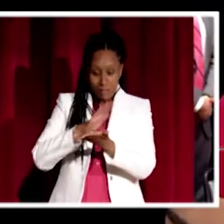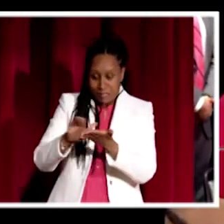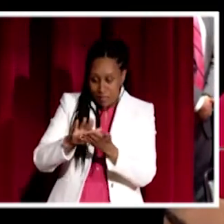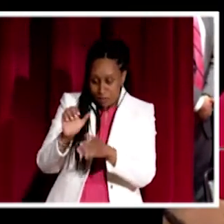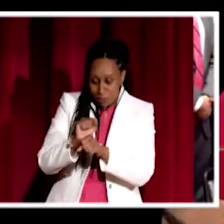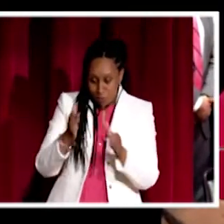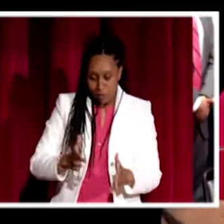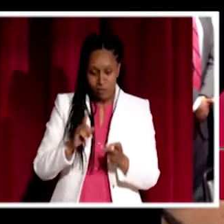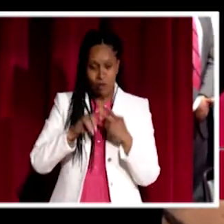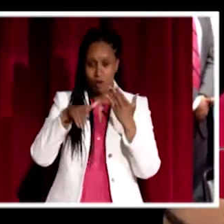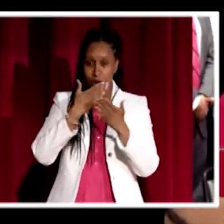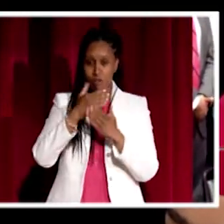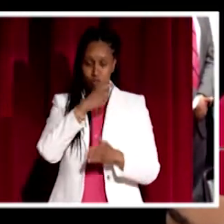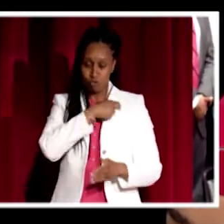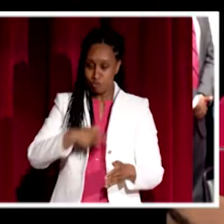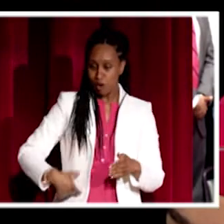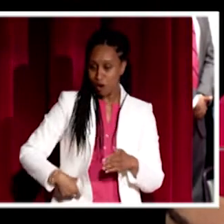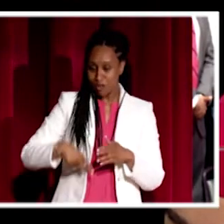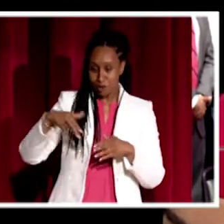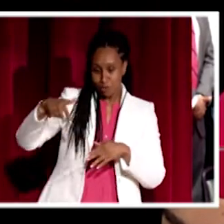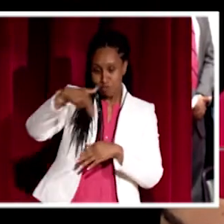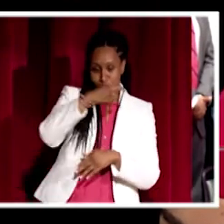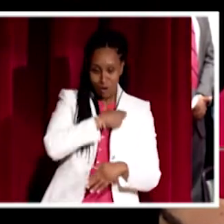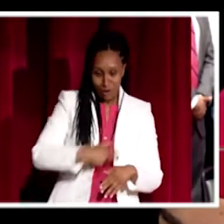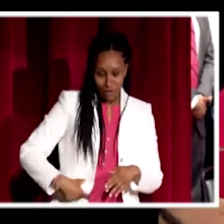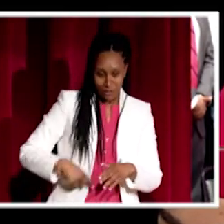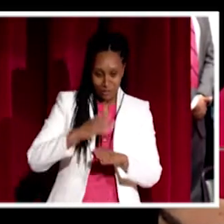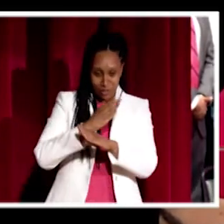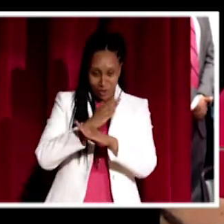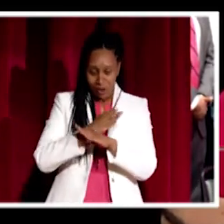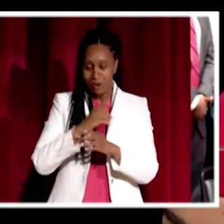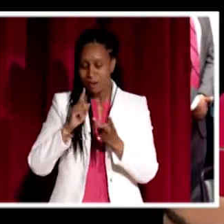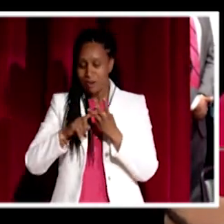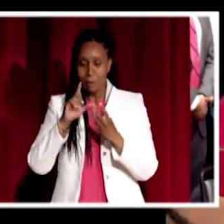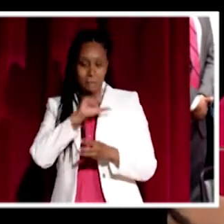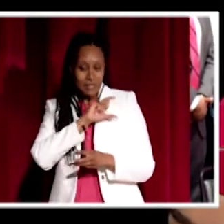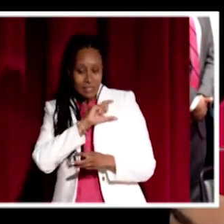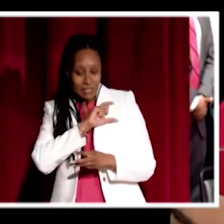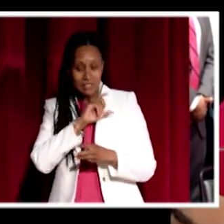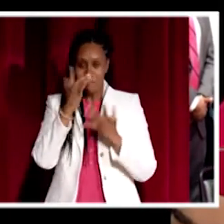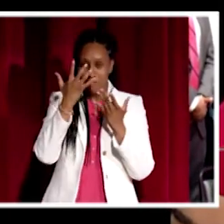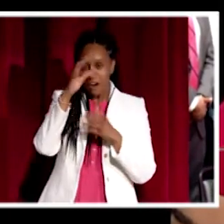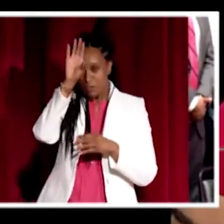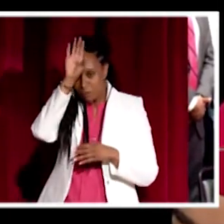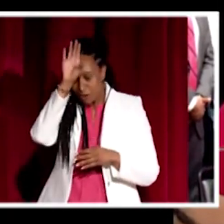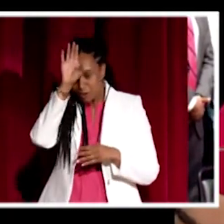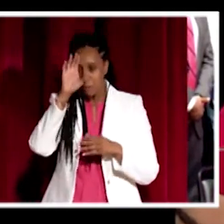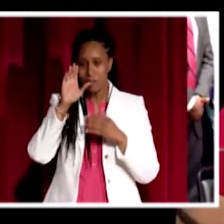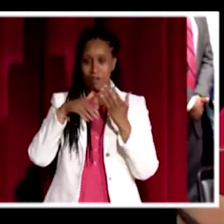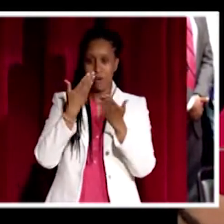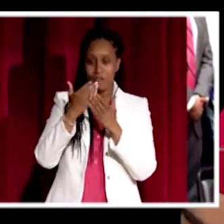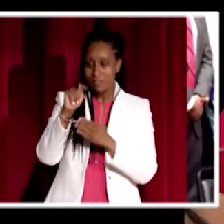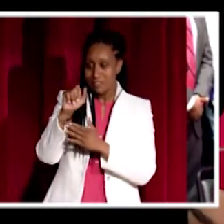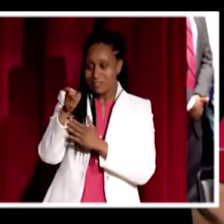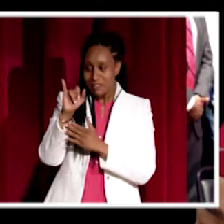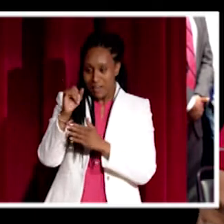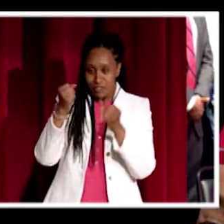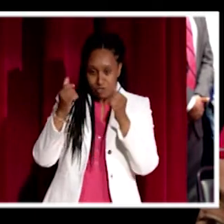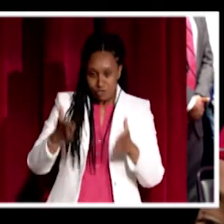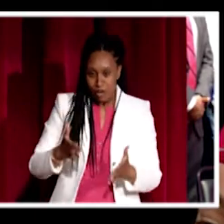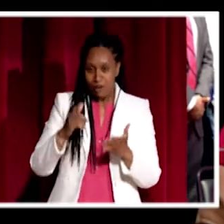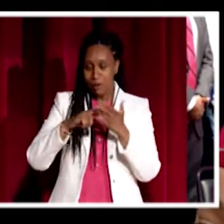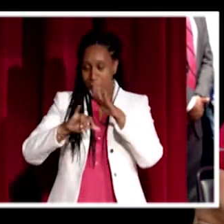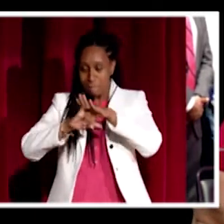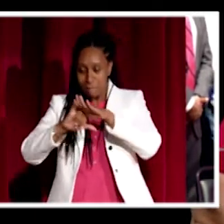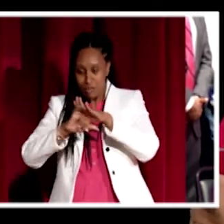workers and our crossing guards, our firefighters and our police officers, our bus drivers and our taxi drivers and our